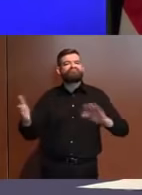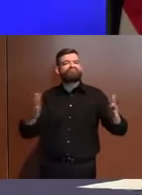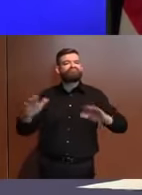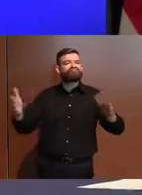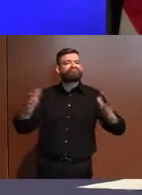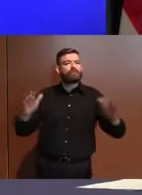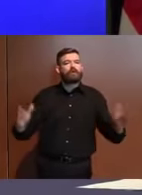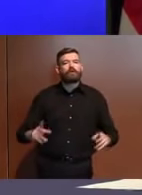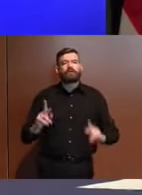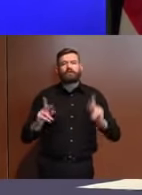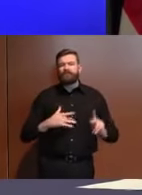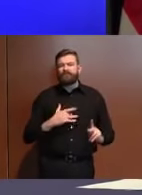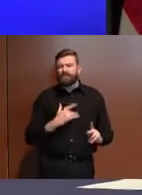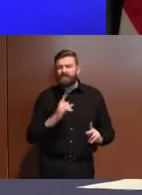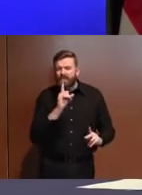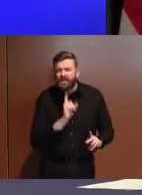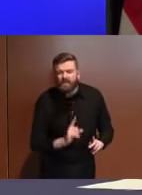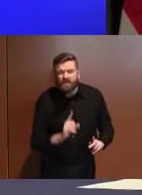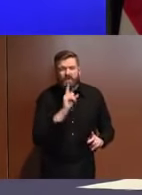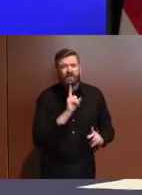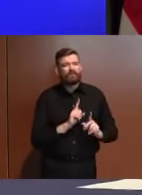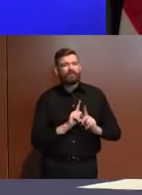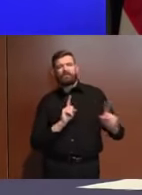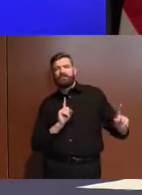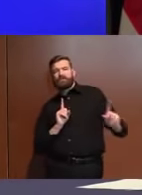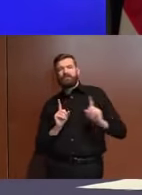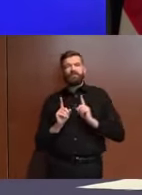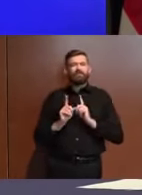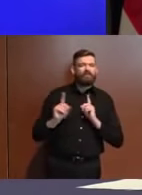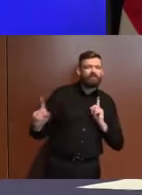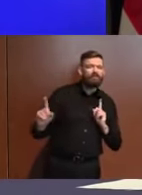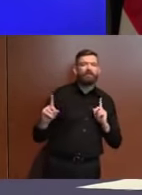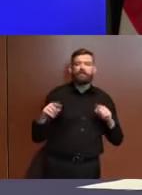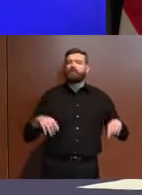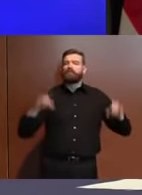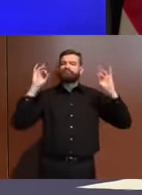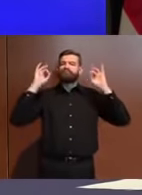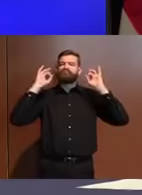loneliness of what we're facing, not just as a state, but as a